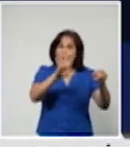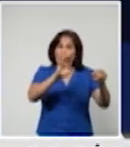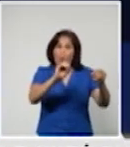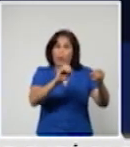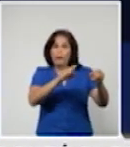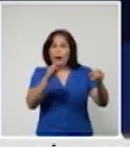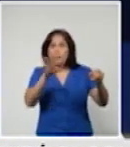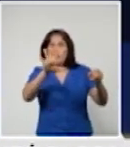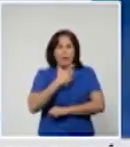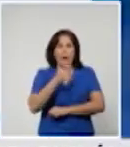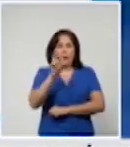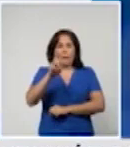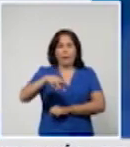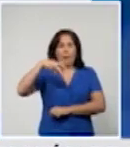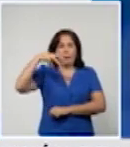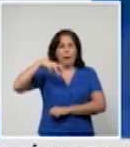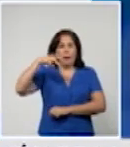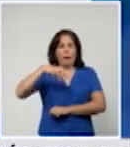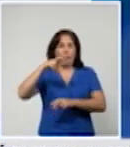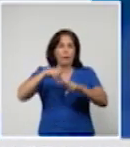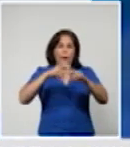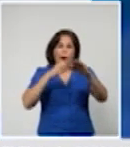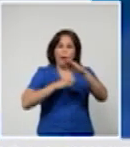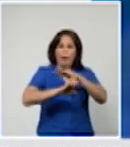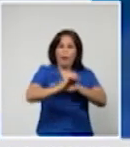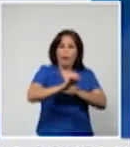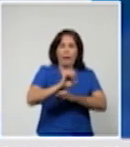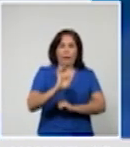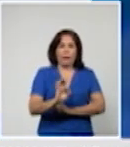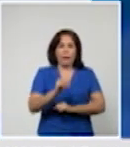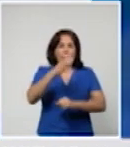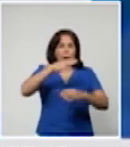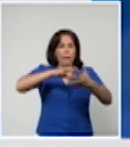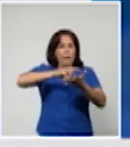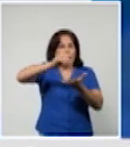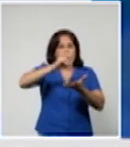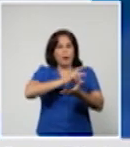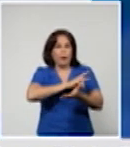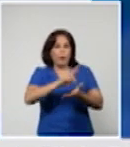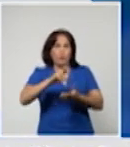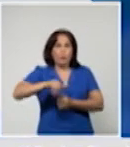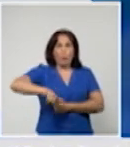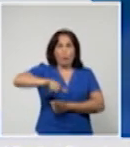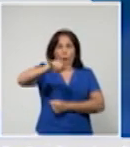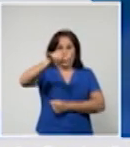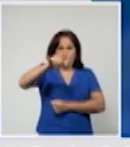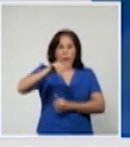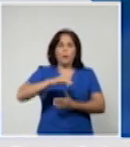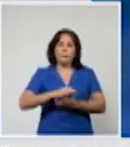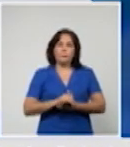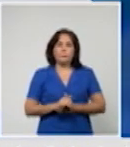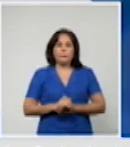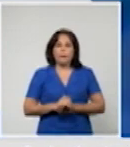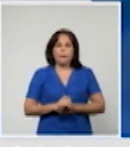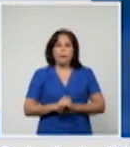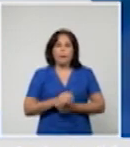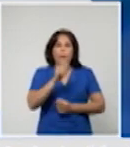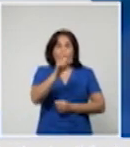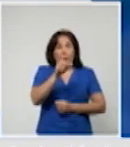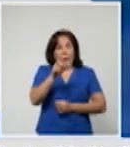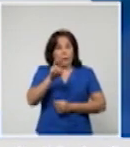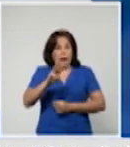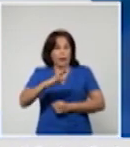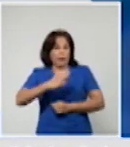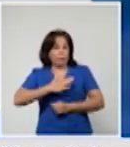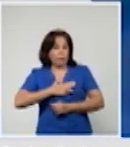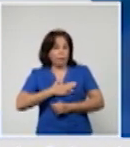discharged from hospital. Of the 25 confirmed cases, 10 are from Havana, from the municipalities of